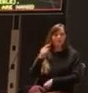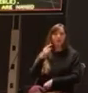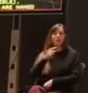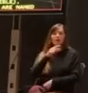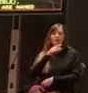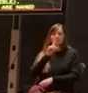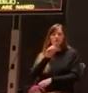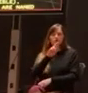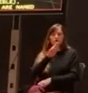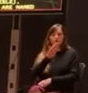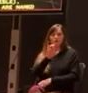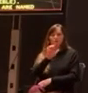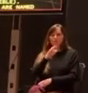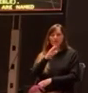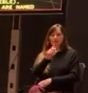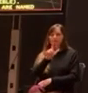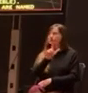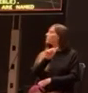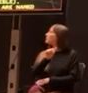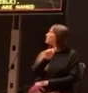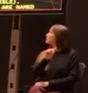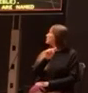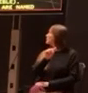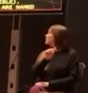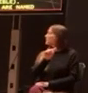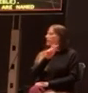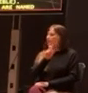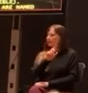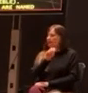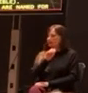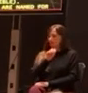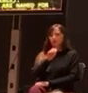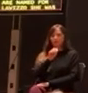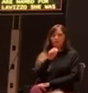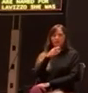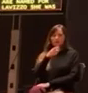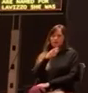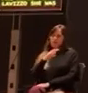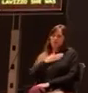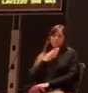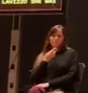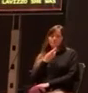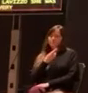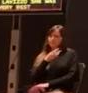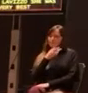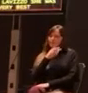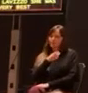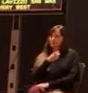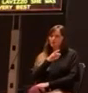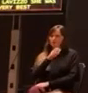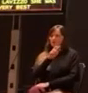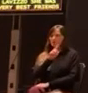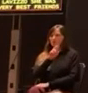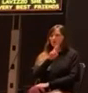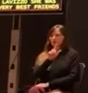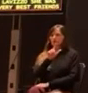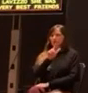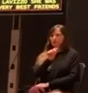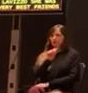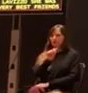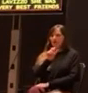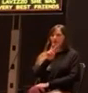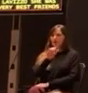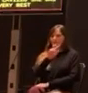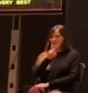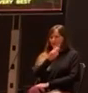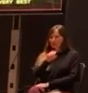Leviso. She was one of my very best friends. Dr. Leviso was the first Black